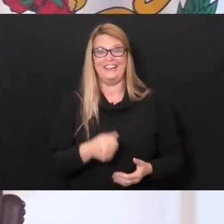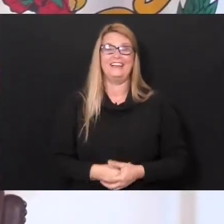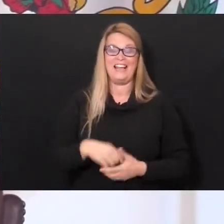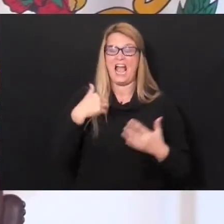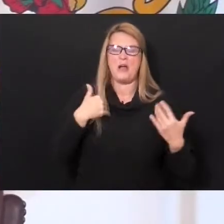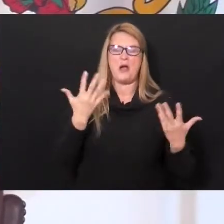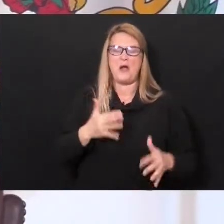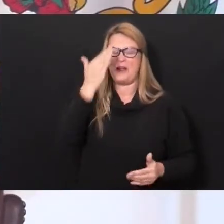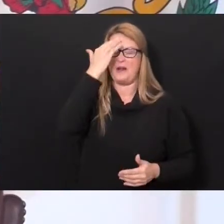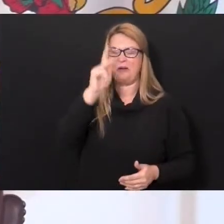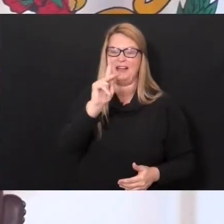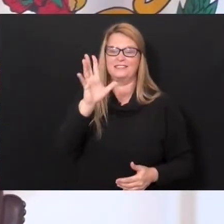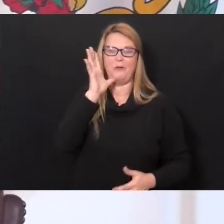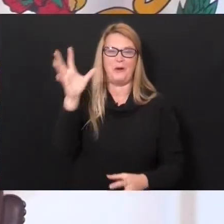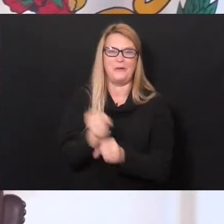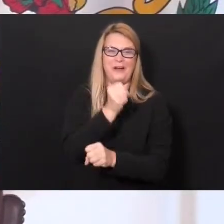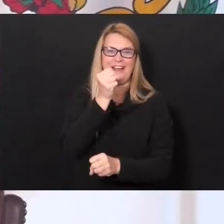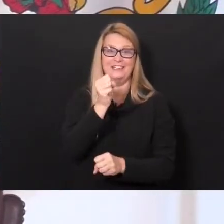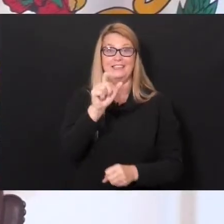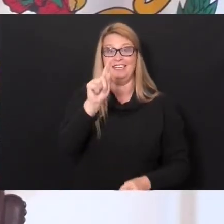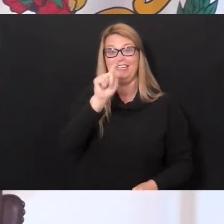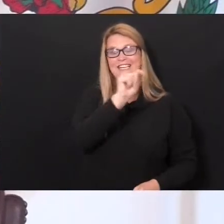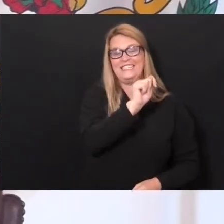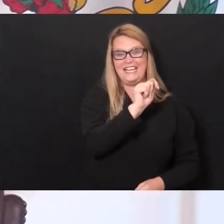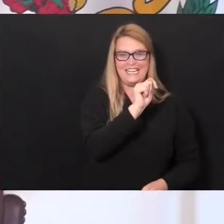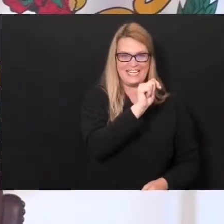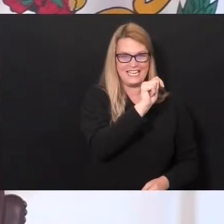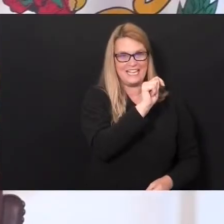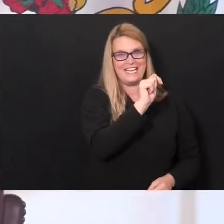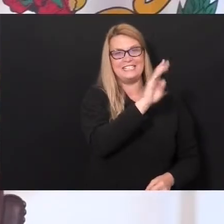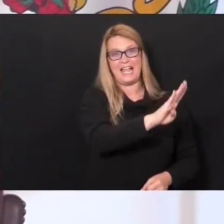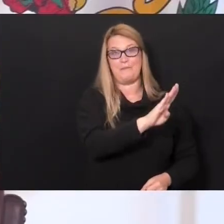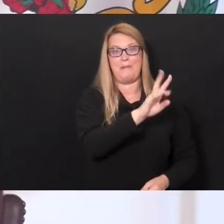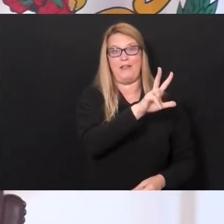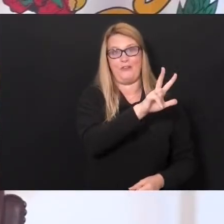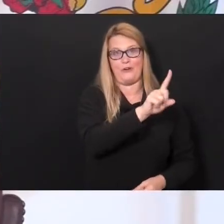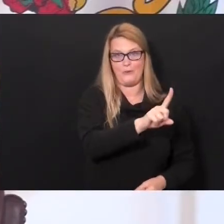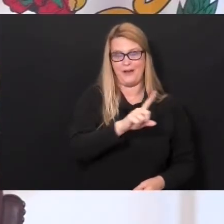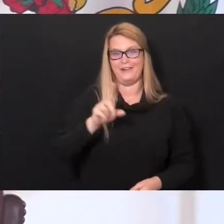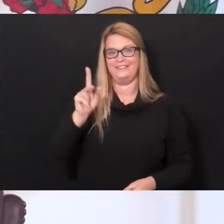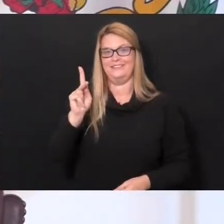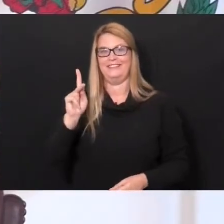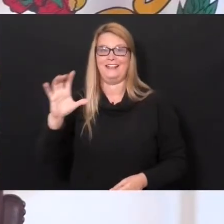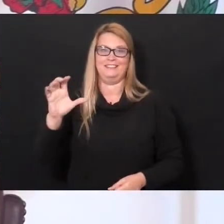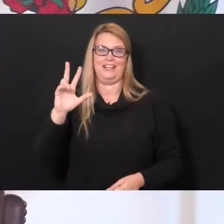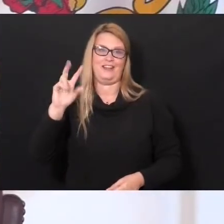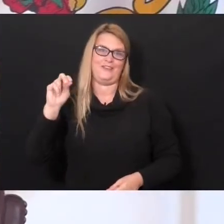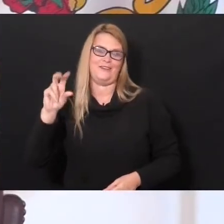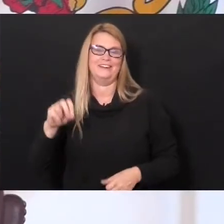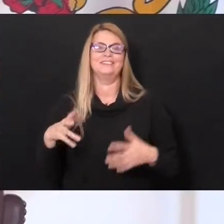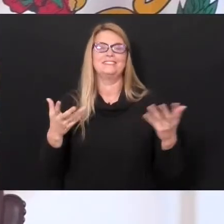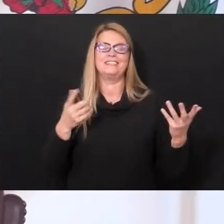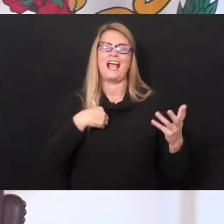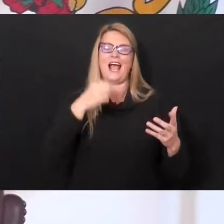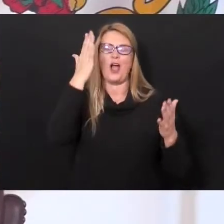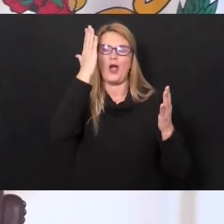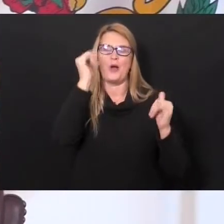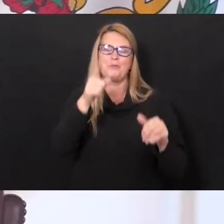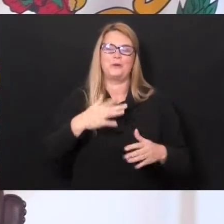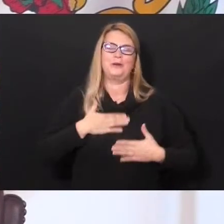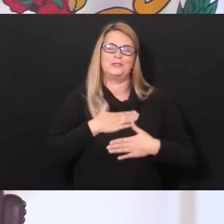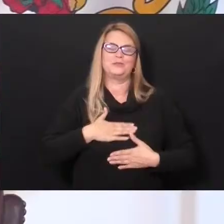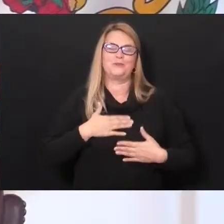because just remember Tampa Bay 31, Kansas City 20, and hope everybody really just gets a little smile about that.